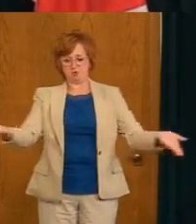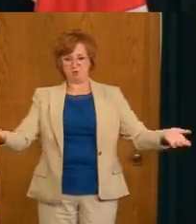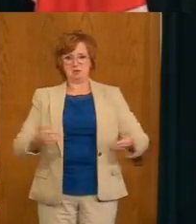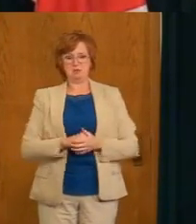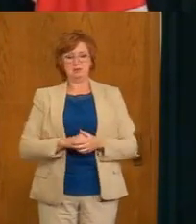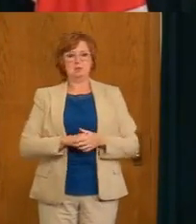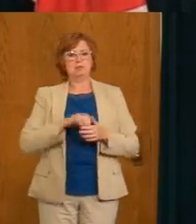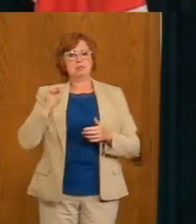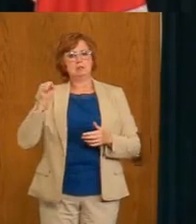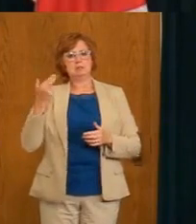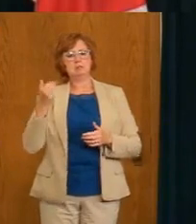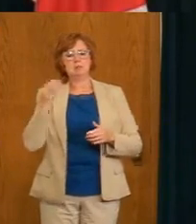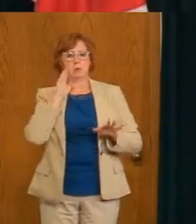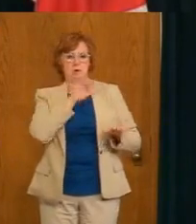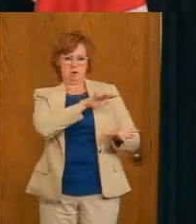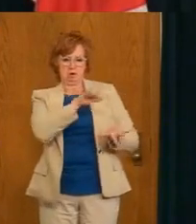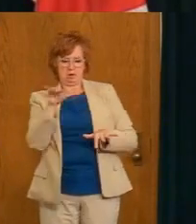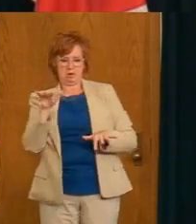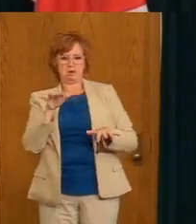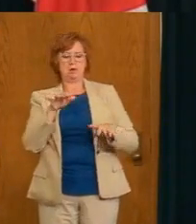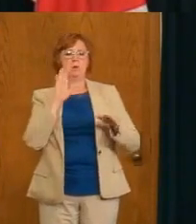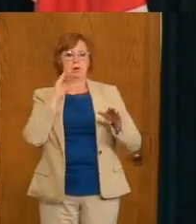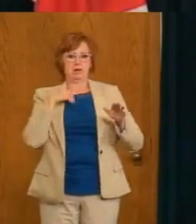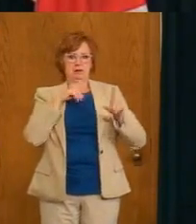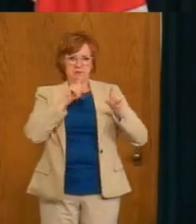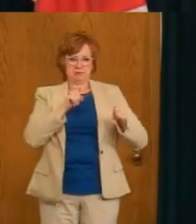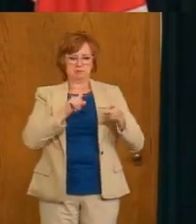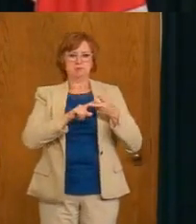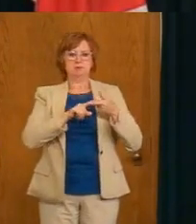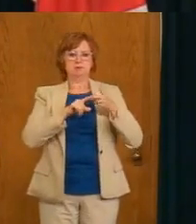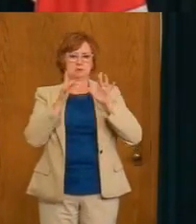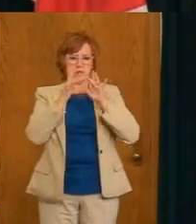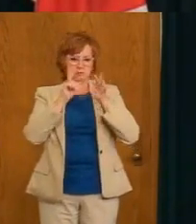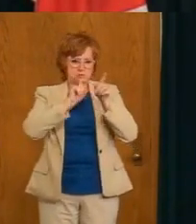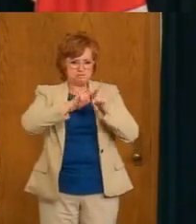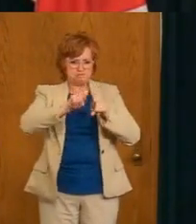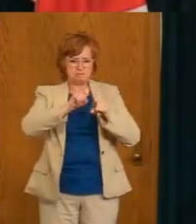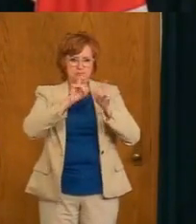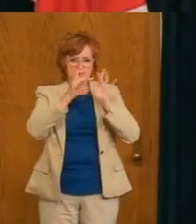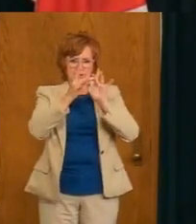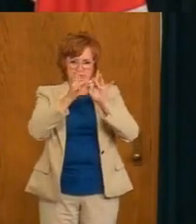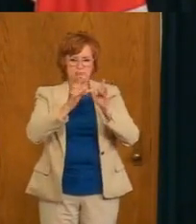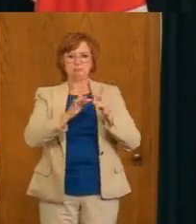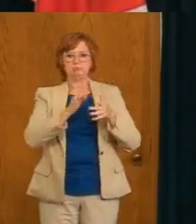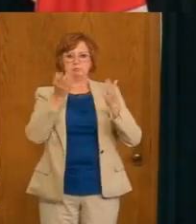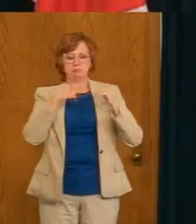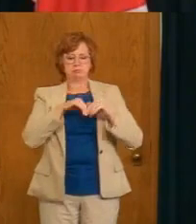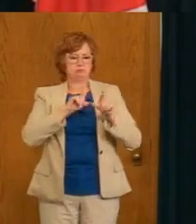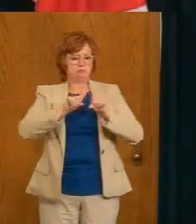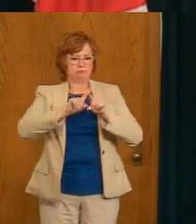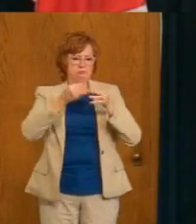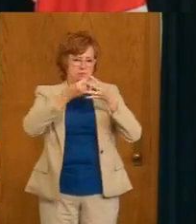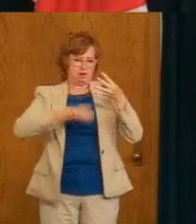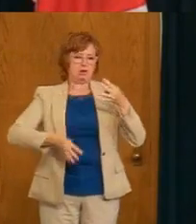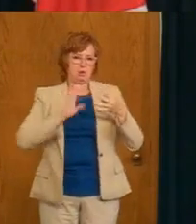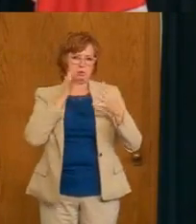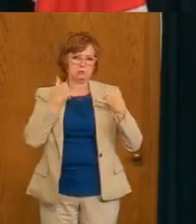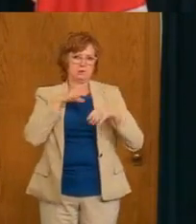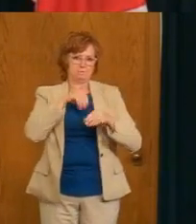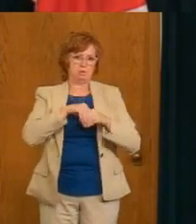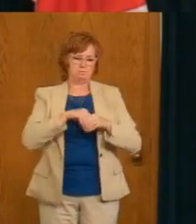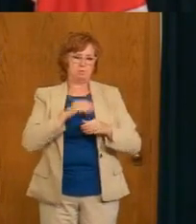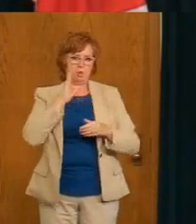that shield of a highly vaccinated household environment and schools environment will protect unvaccinated children under